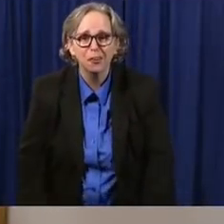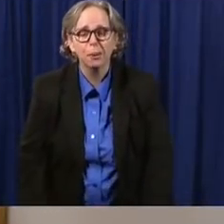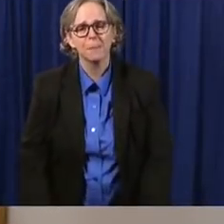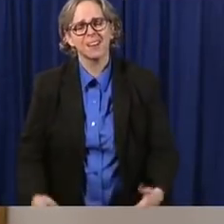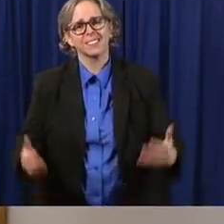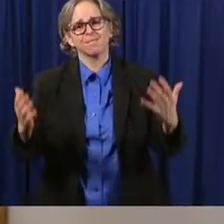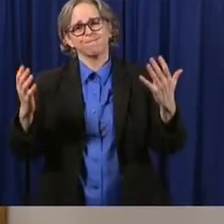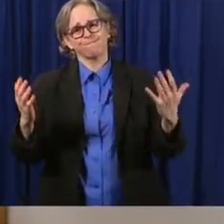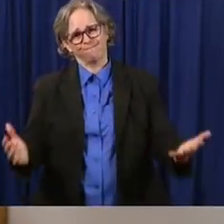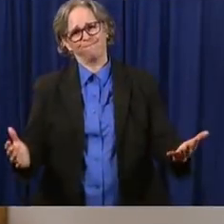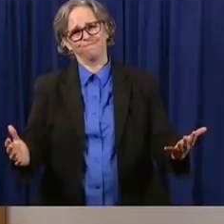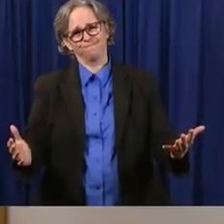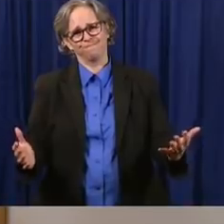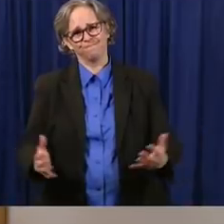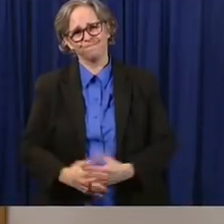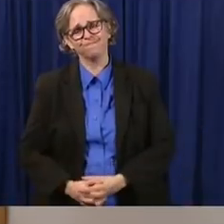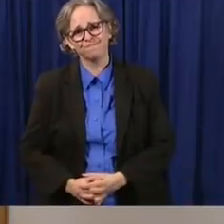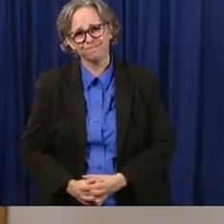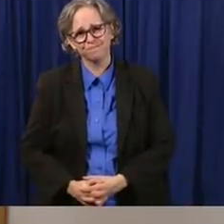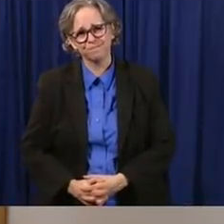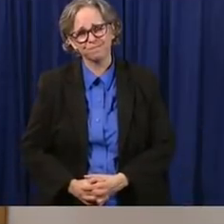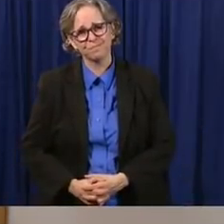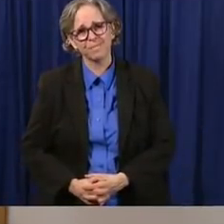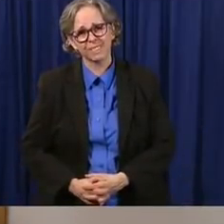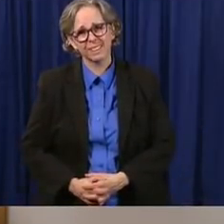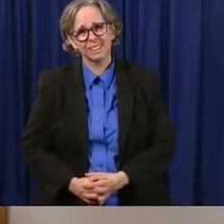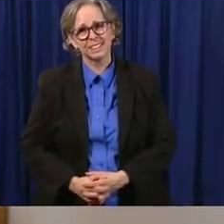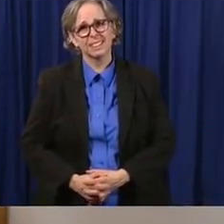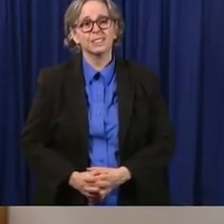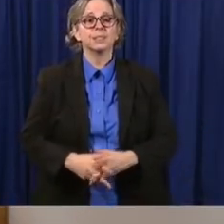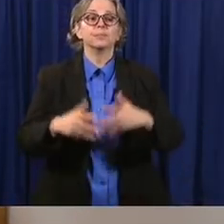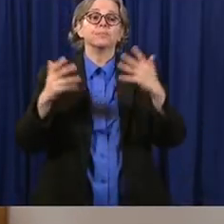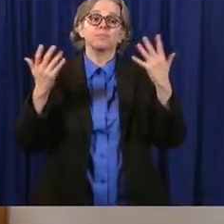So for those who doubt that,